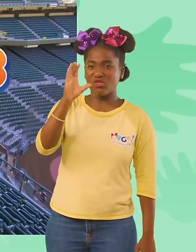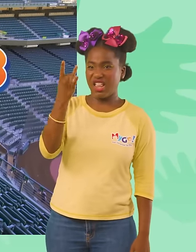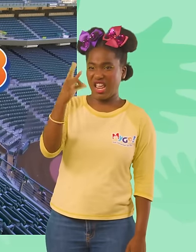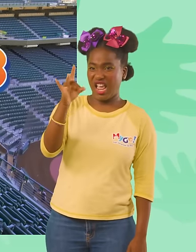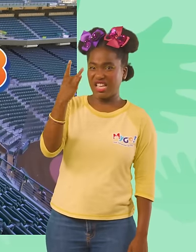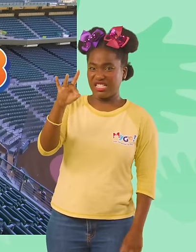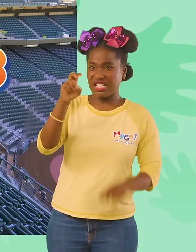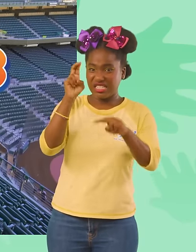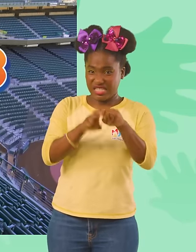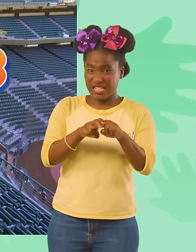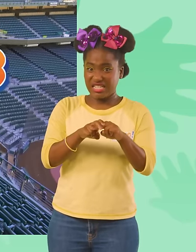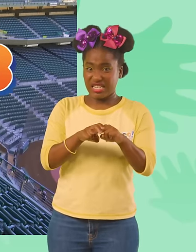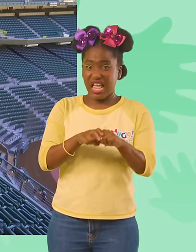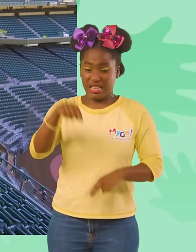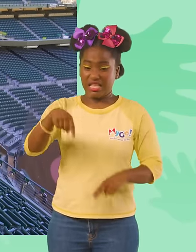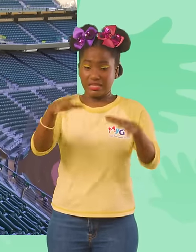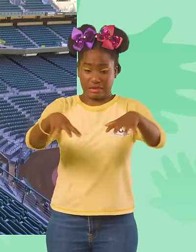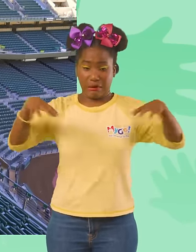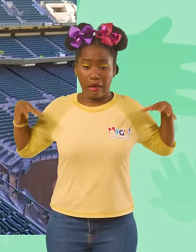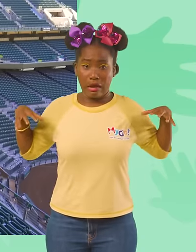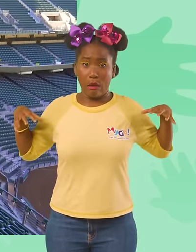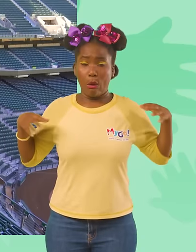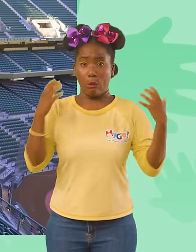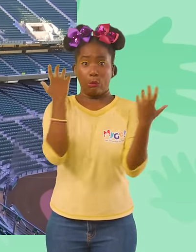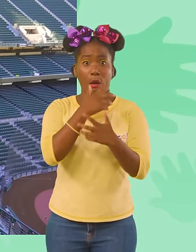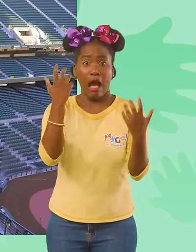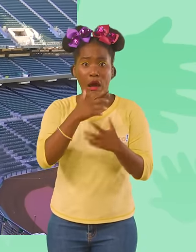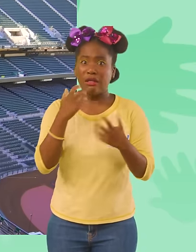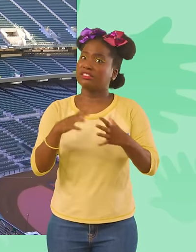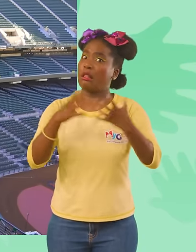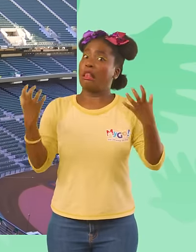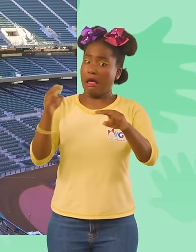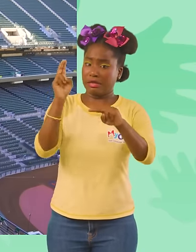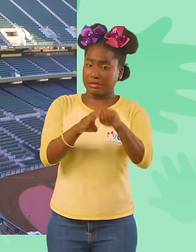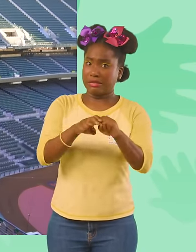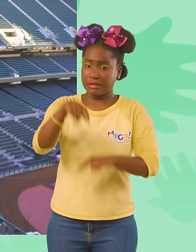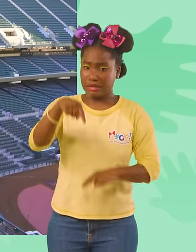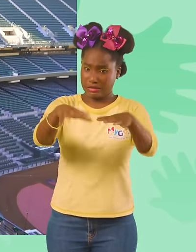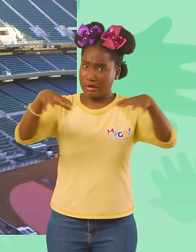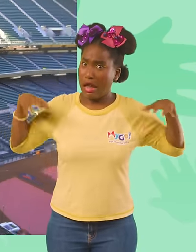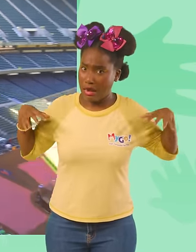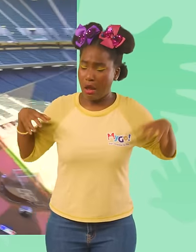48,618 seats in this stadium. Yep, that's right. That's a lot of seats. Whoa!